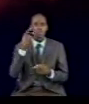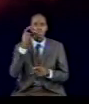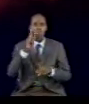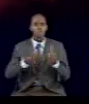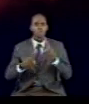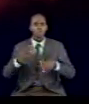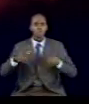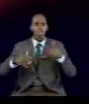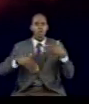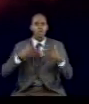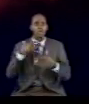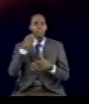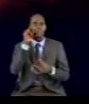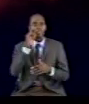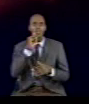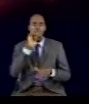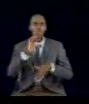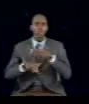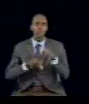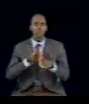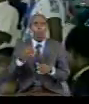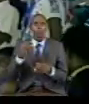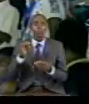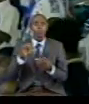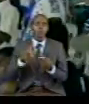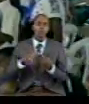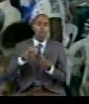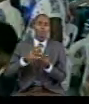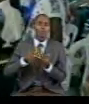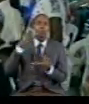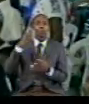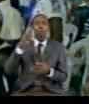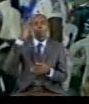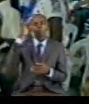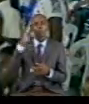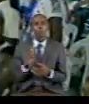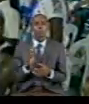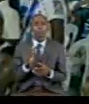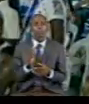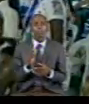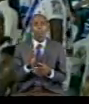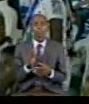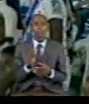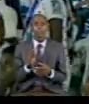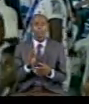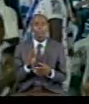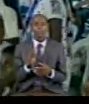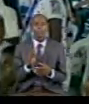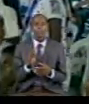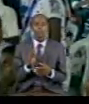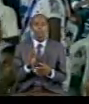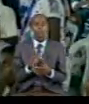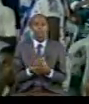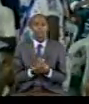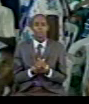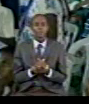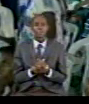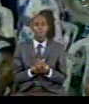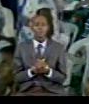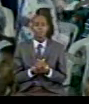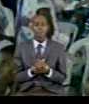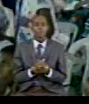is walking. The glory of God. And we can tell you that this redemption is real. It is